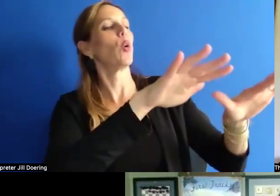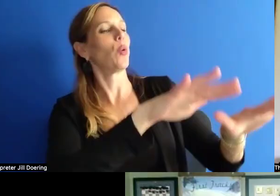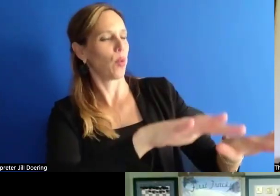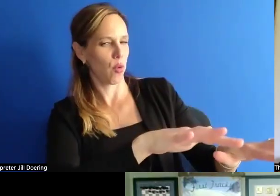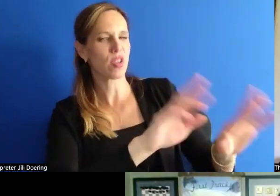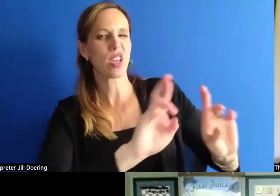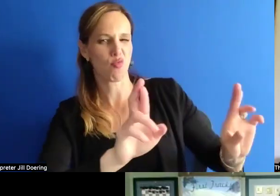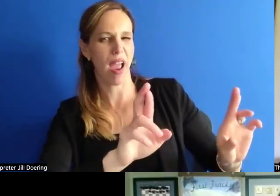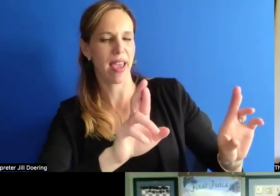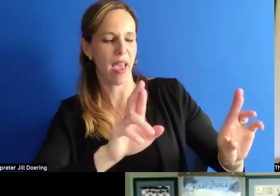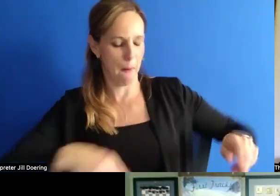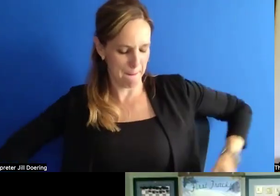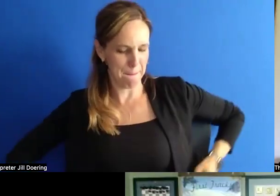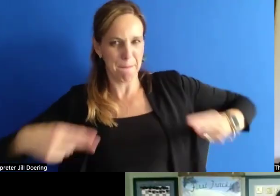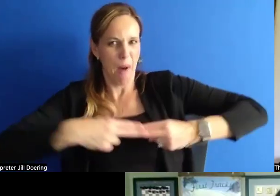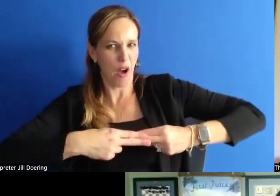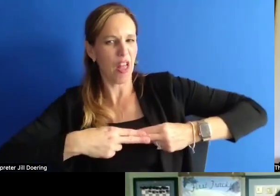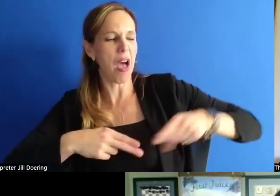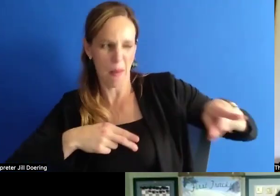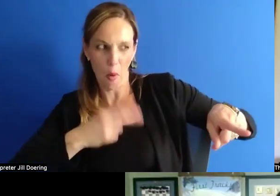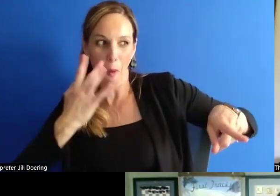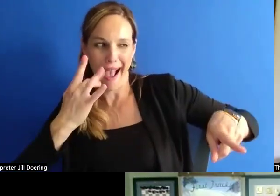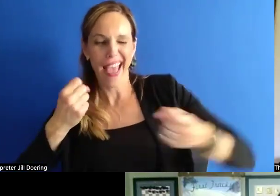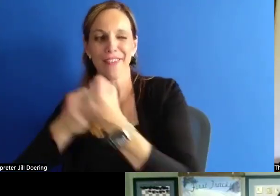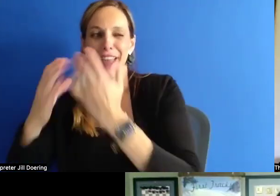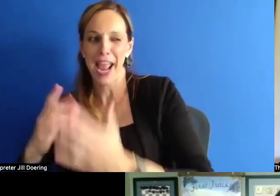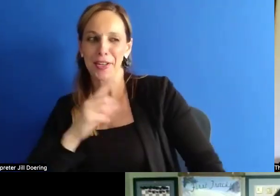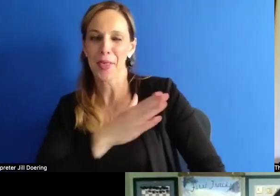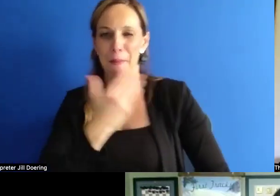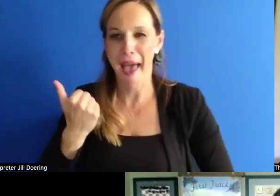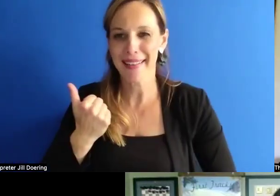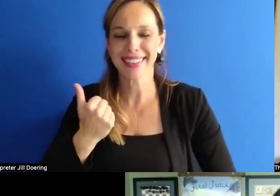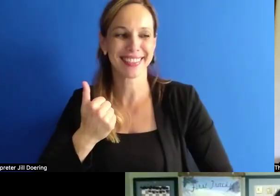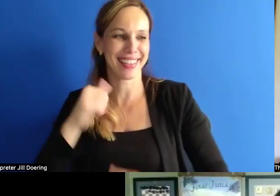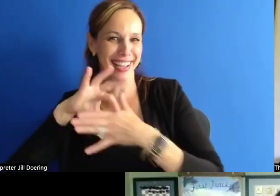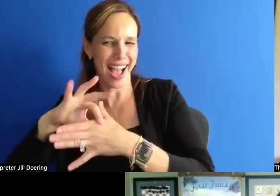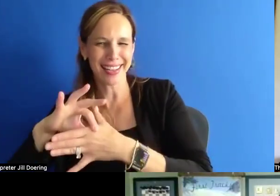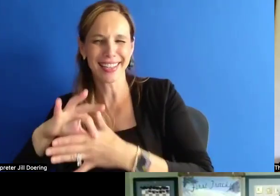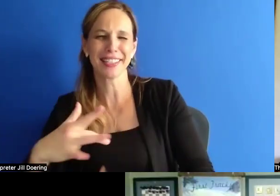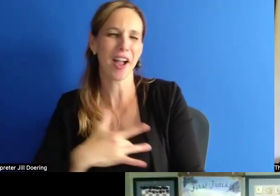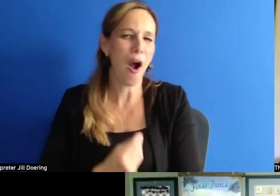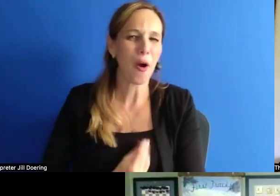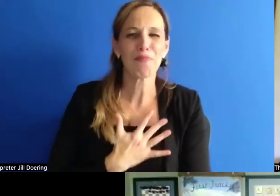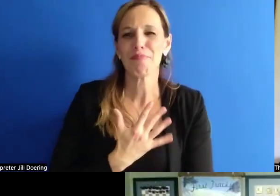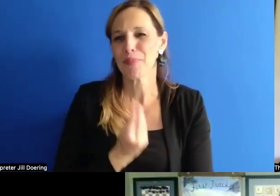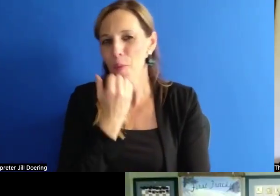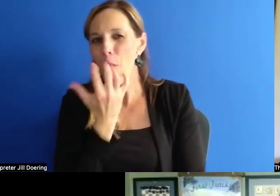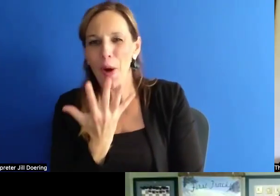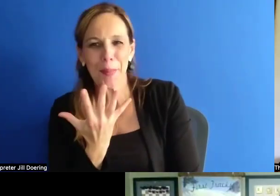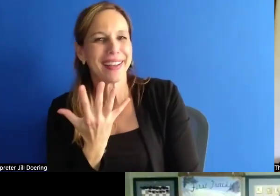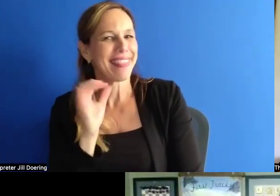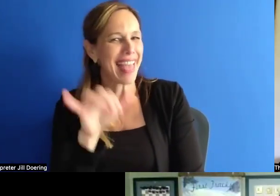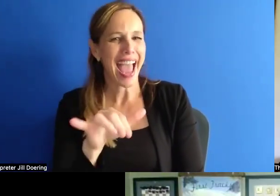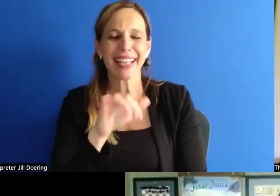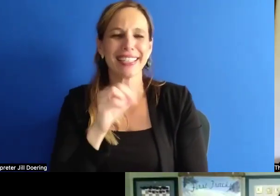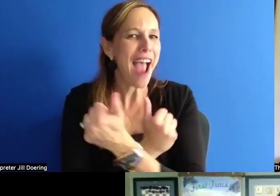ready, buckle up. The fans are the best, and the content is just so heartwarming. It's just everything we all